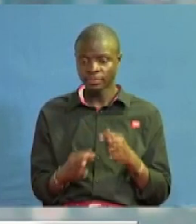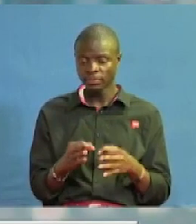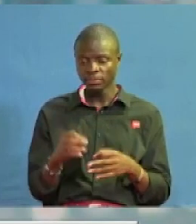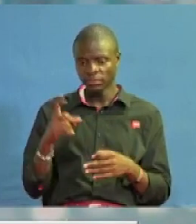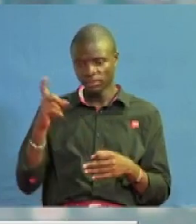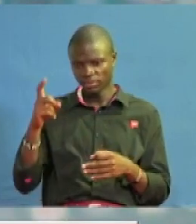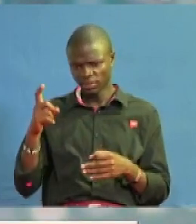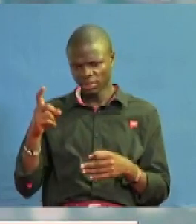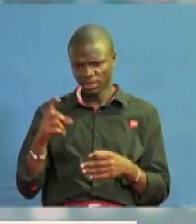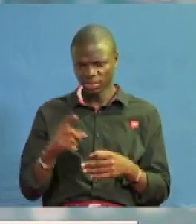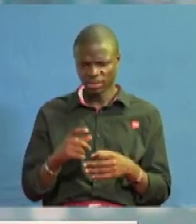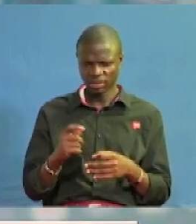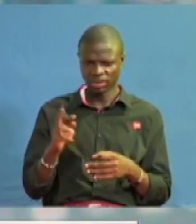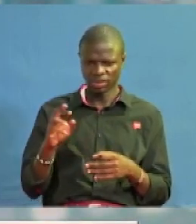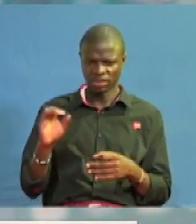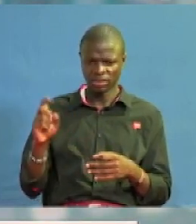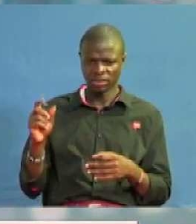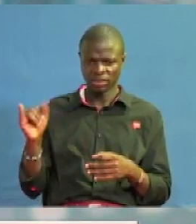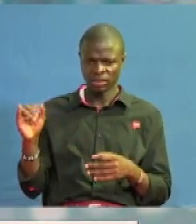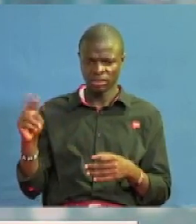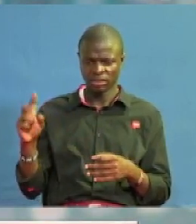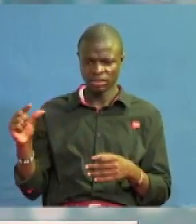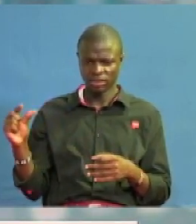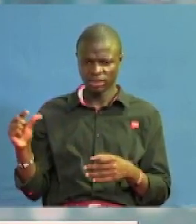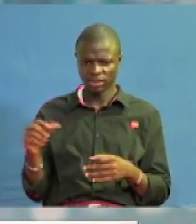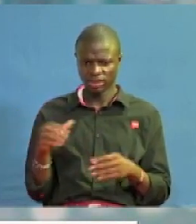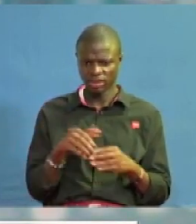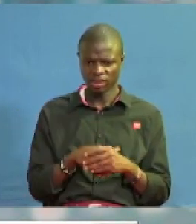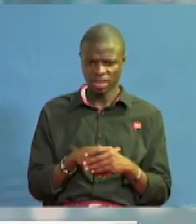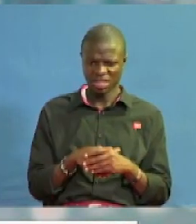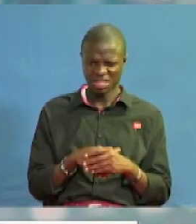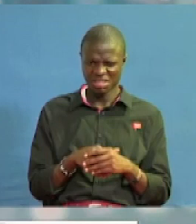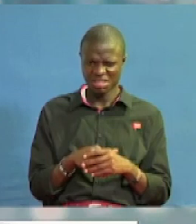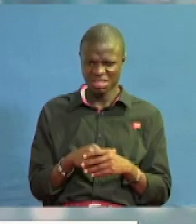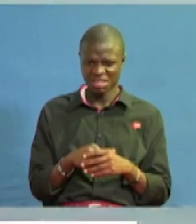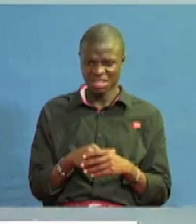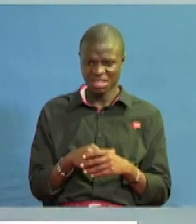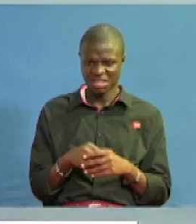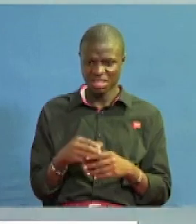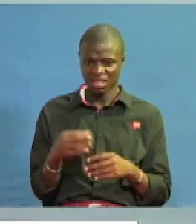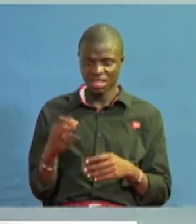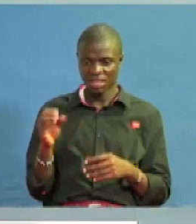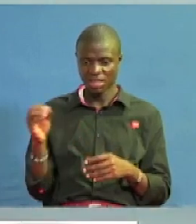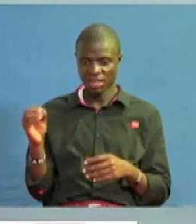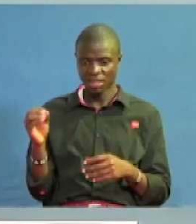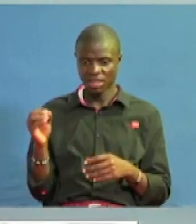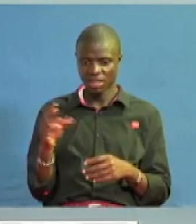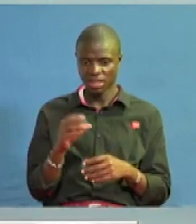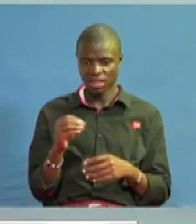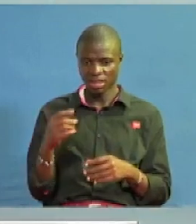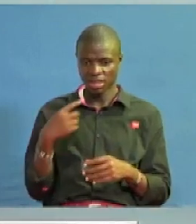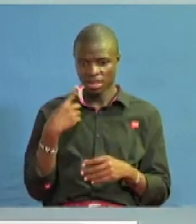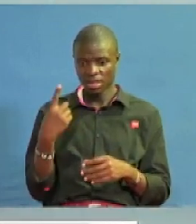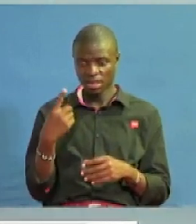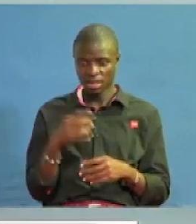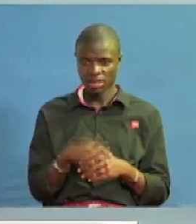is trading us at 30 shillings, as I had said, how much money do I need to invest? Please, as you take us through math, I would